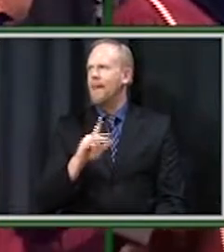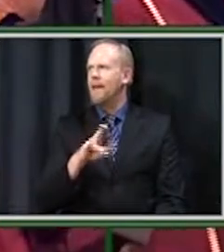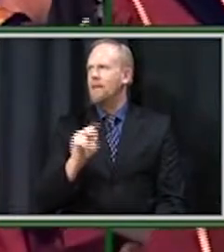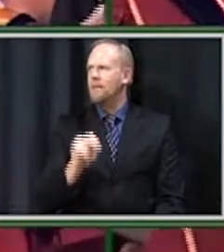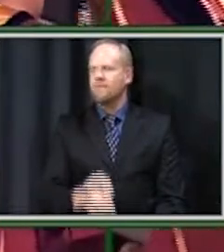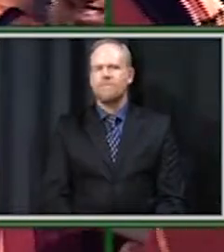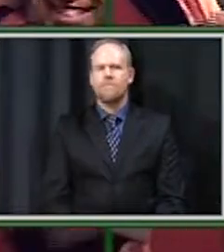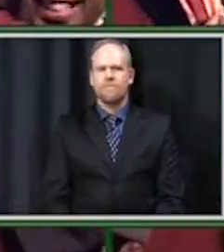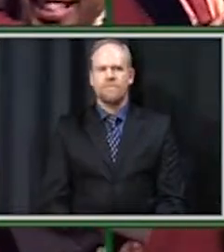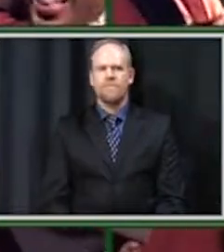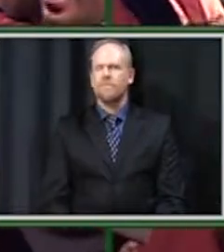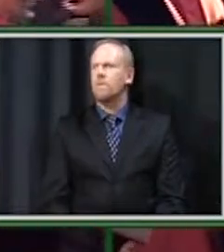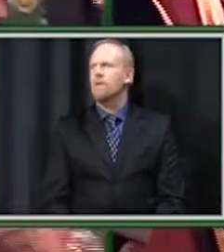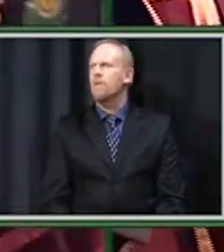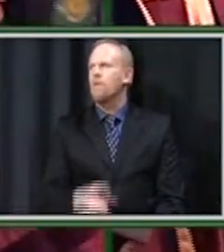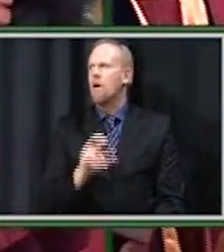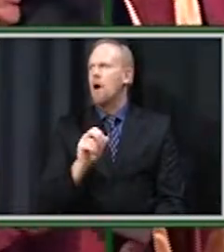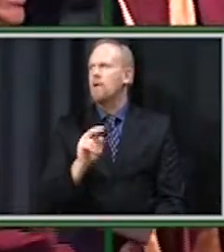Ron Jackson.